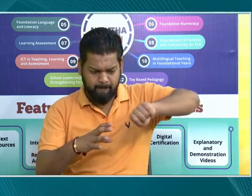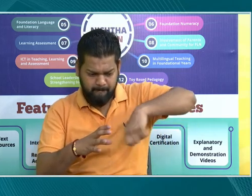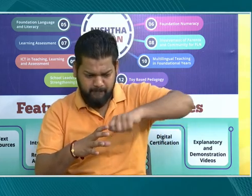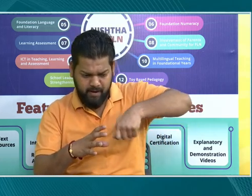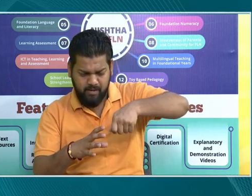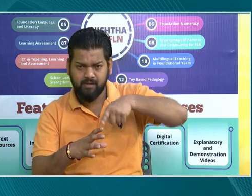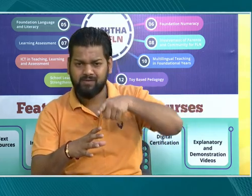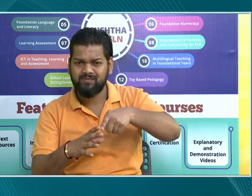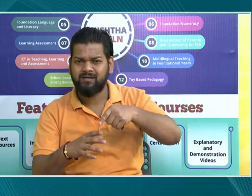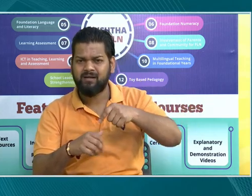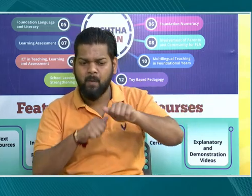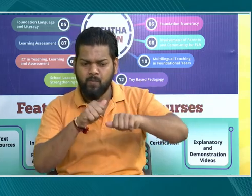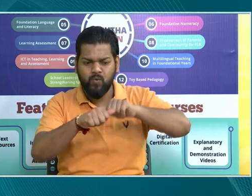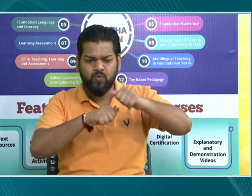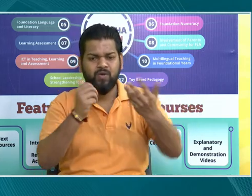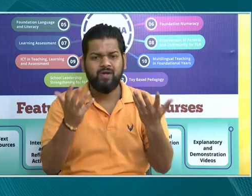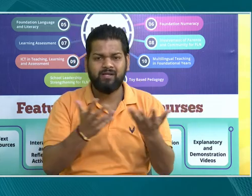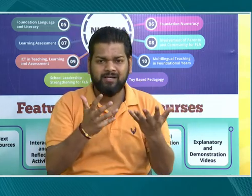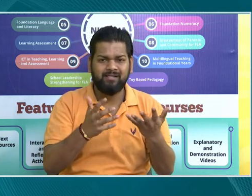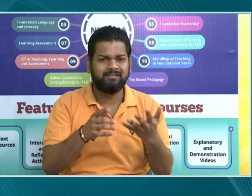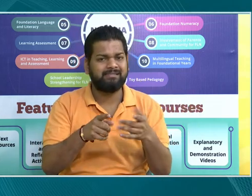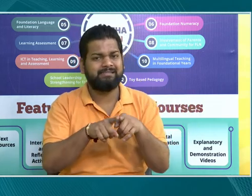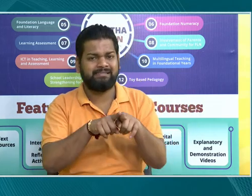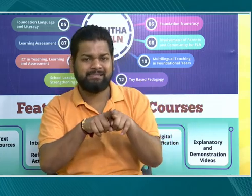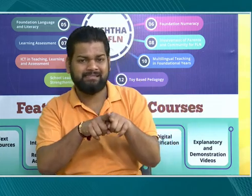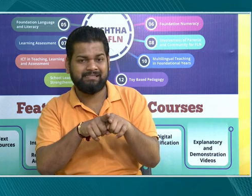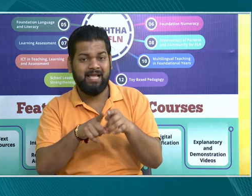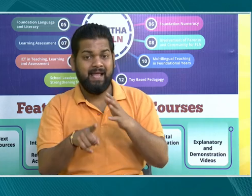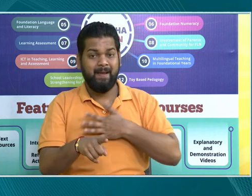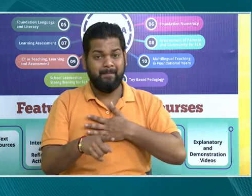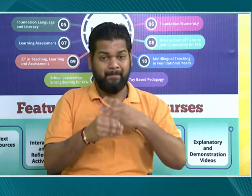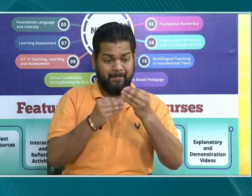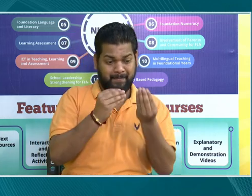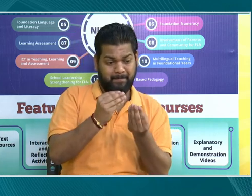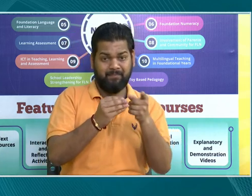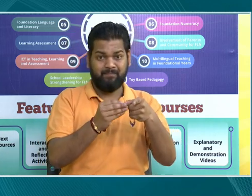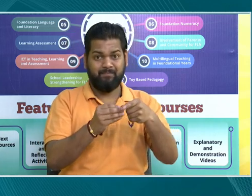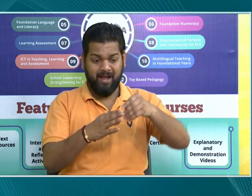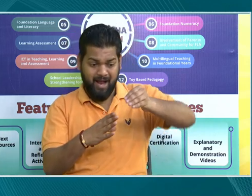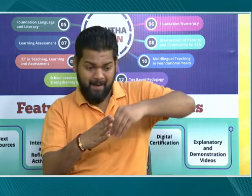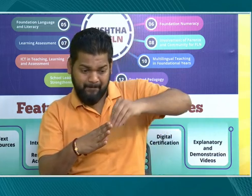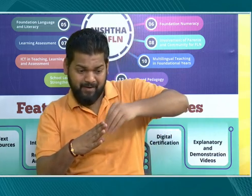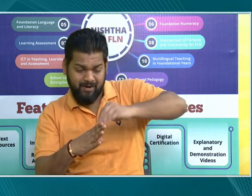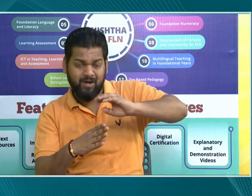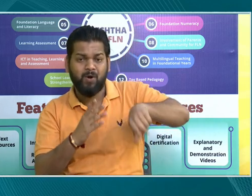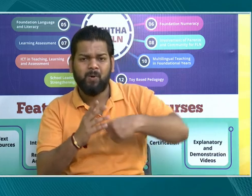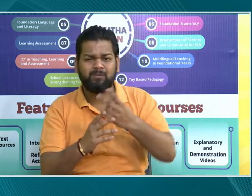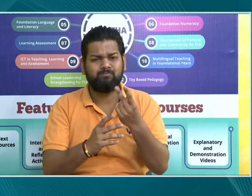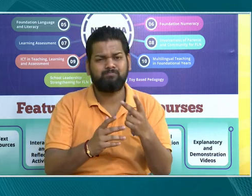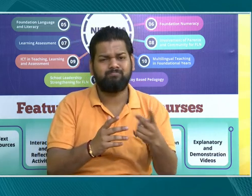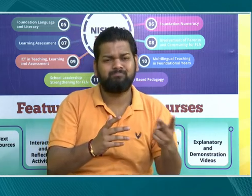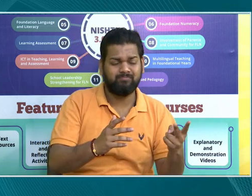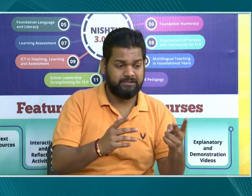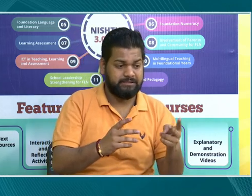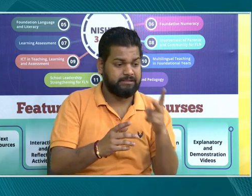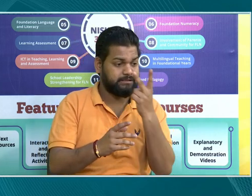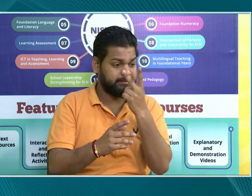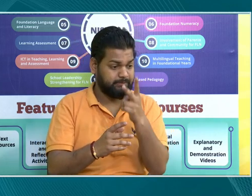making palak paneer, recipe of making manchurian. Okay. And so recipe is basically when we mix